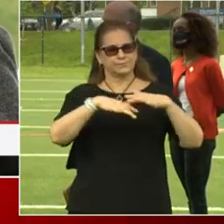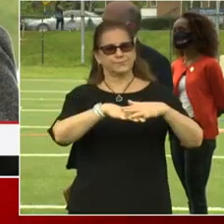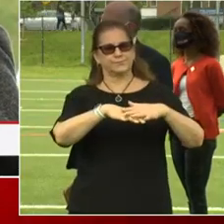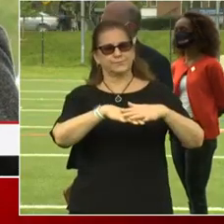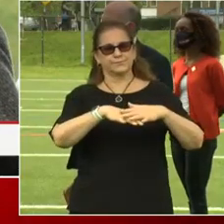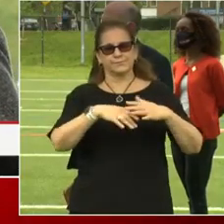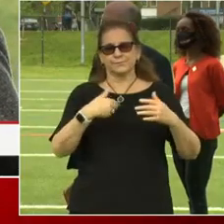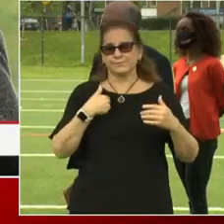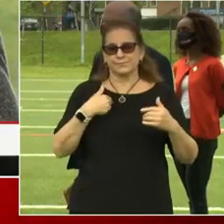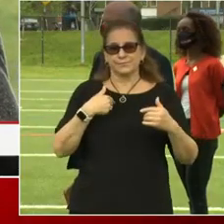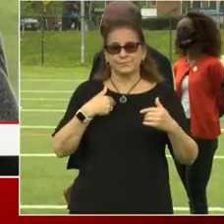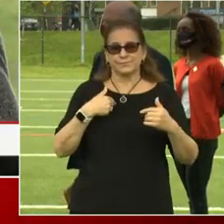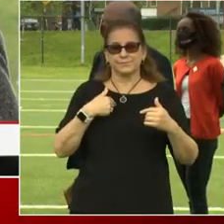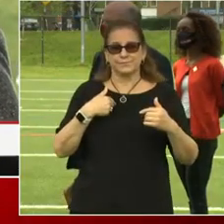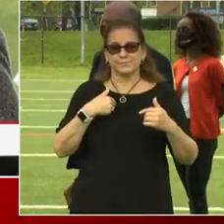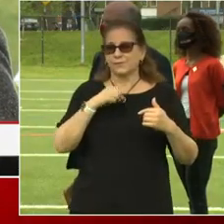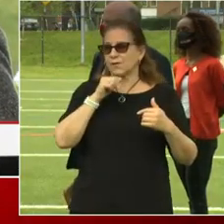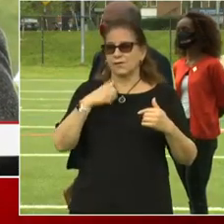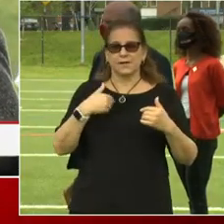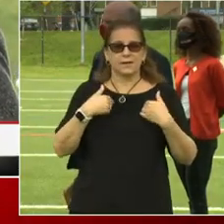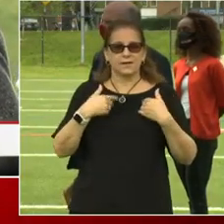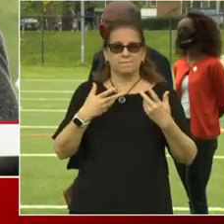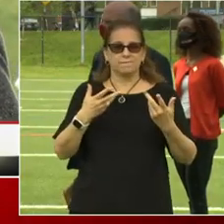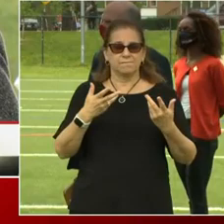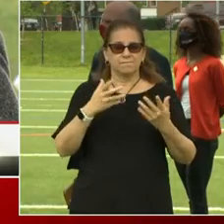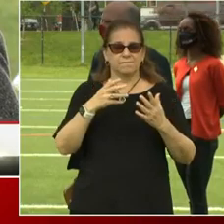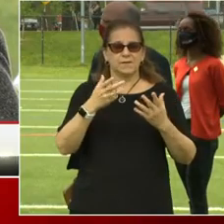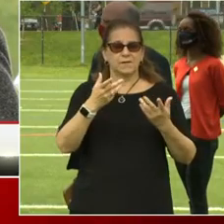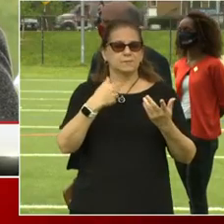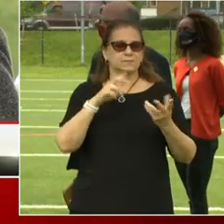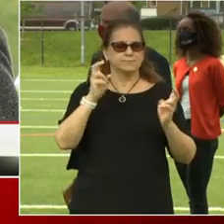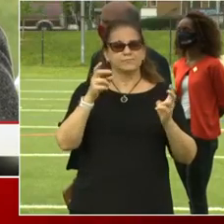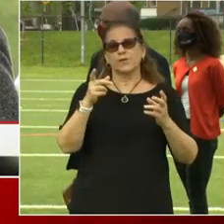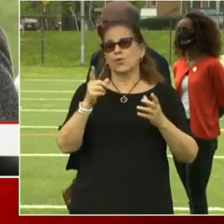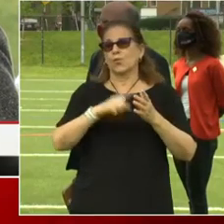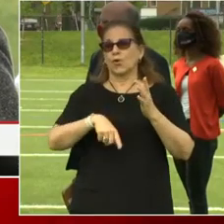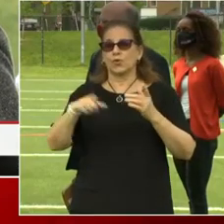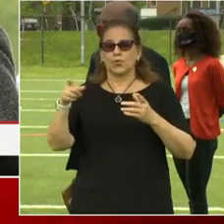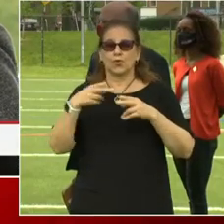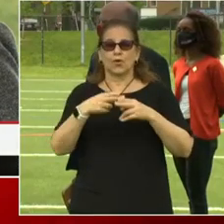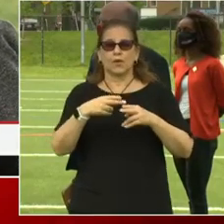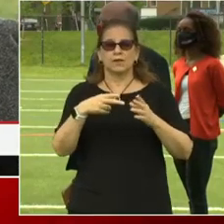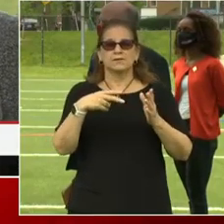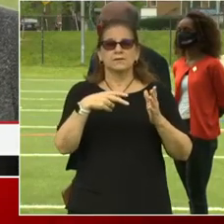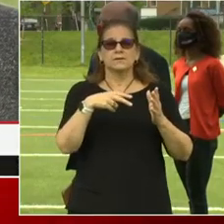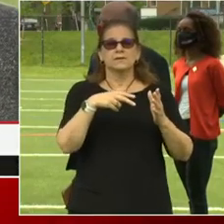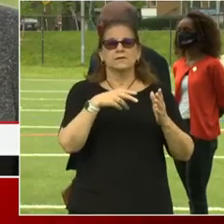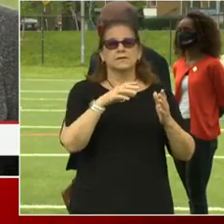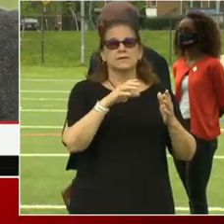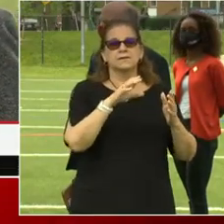like standing room at events that's permitted. There's an aspect of it that deals